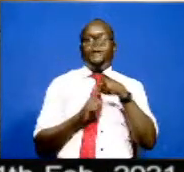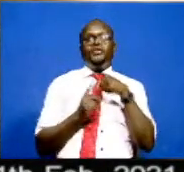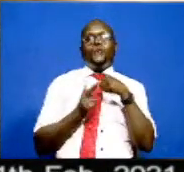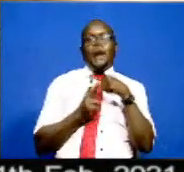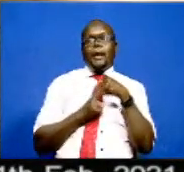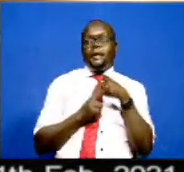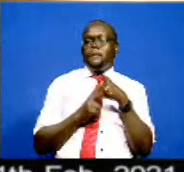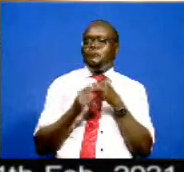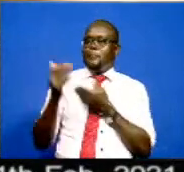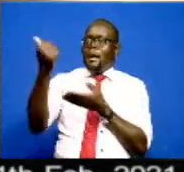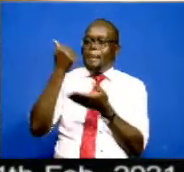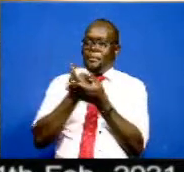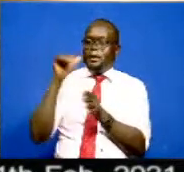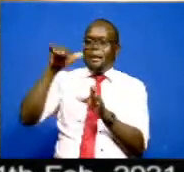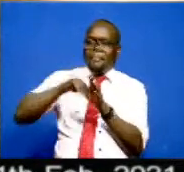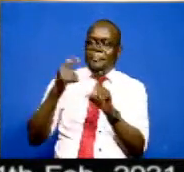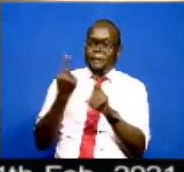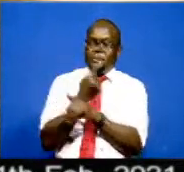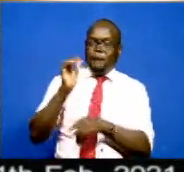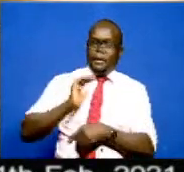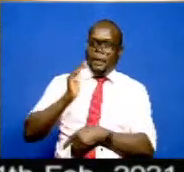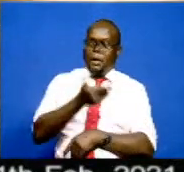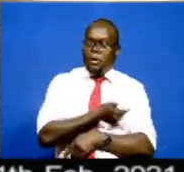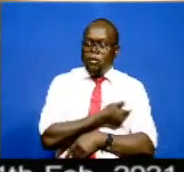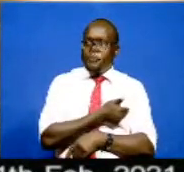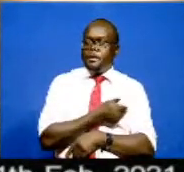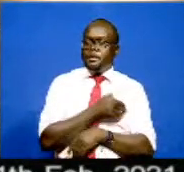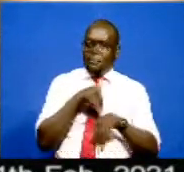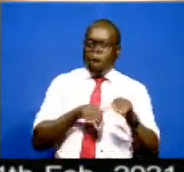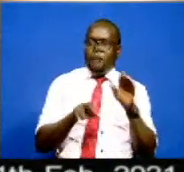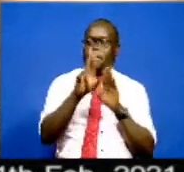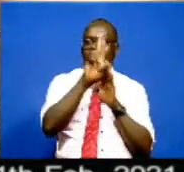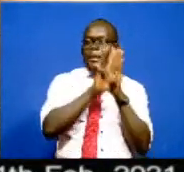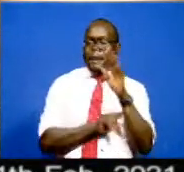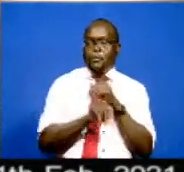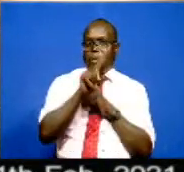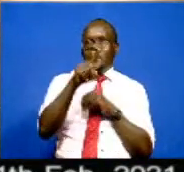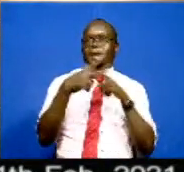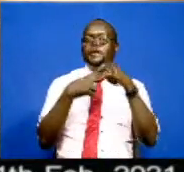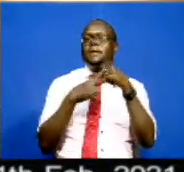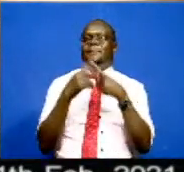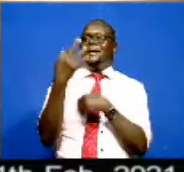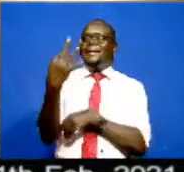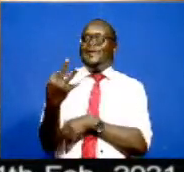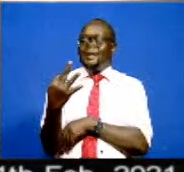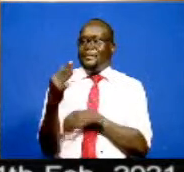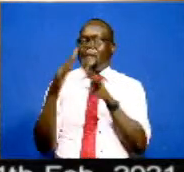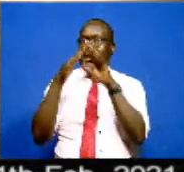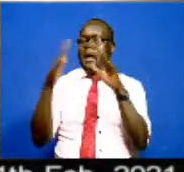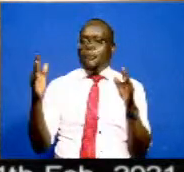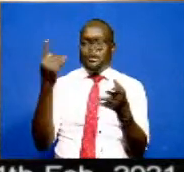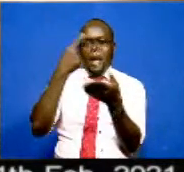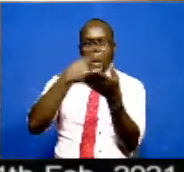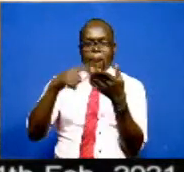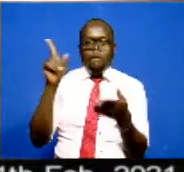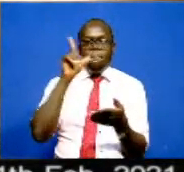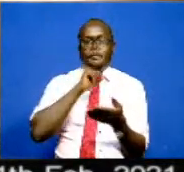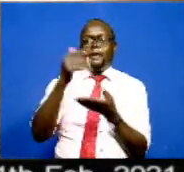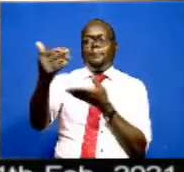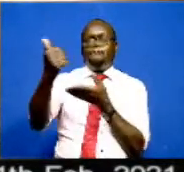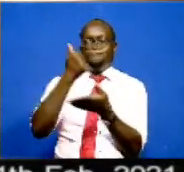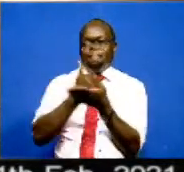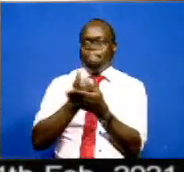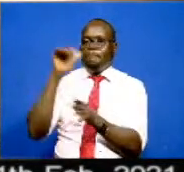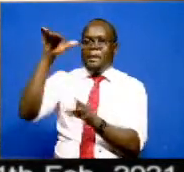various committees, and pursuant to the provisions of Standing Order 173, this House further approves the appointment of the